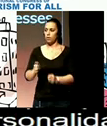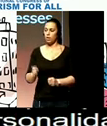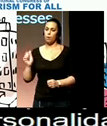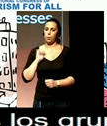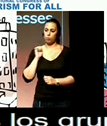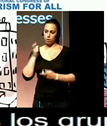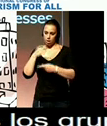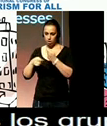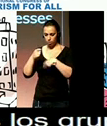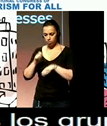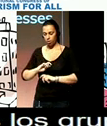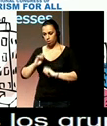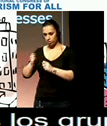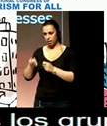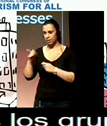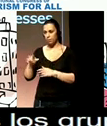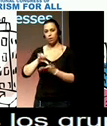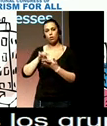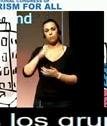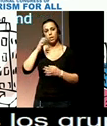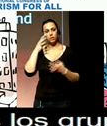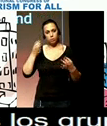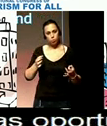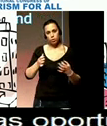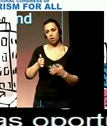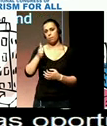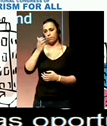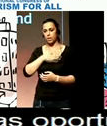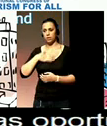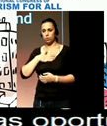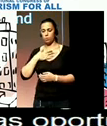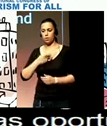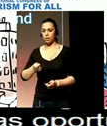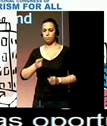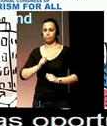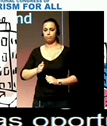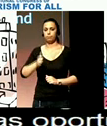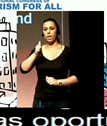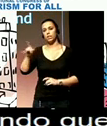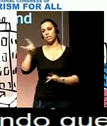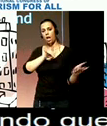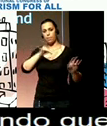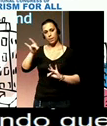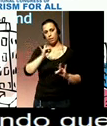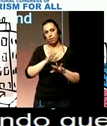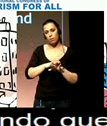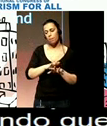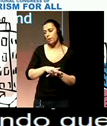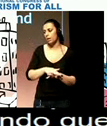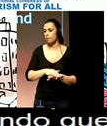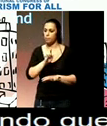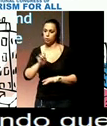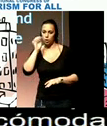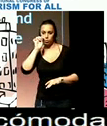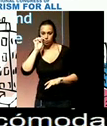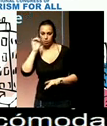and enjoyable place for tourism experiences. Let me give a final